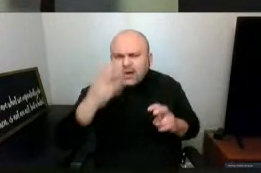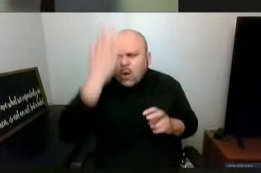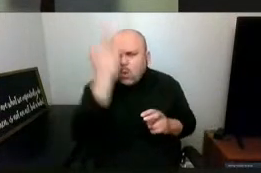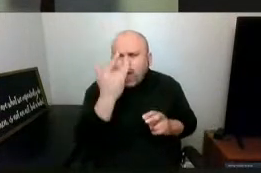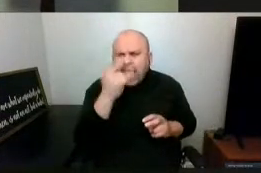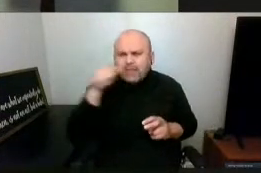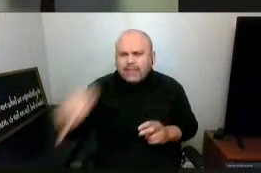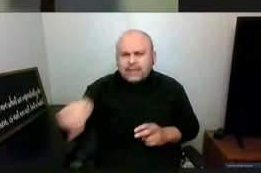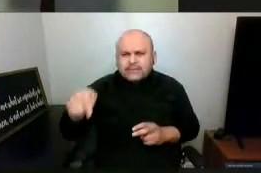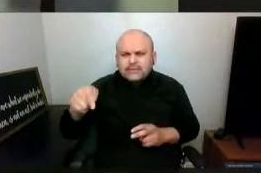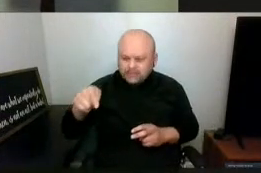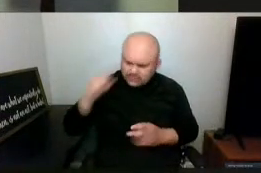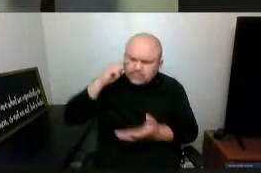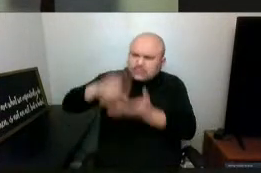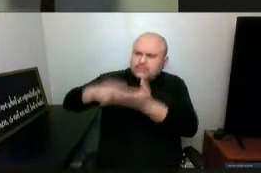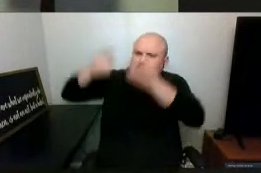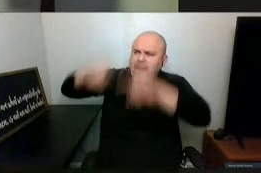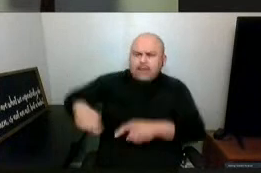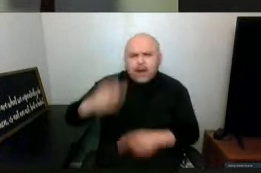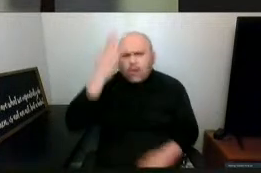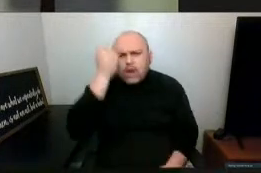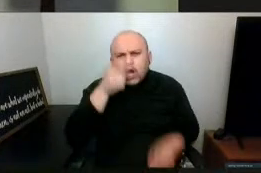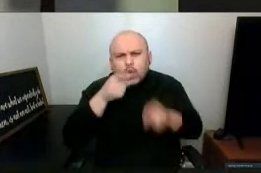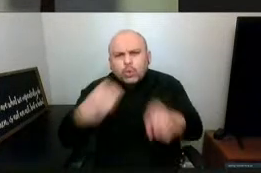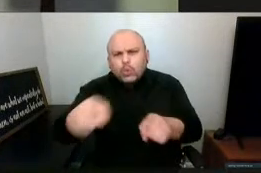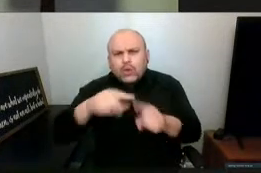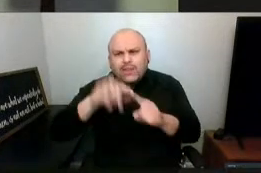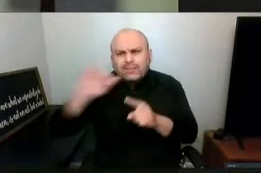happened during the pandemic.